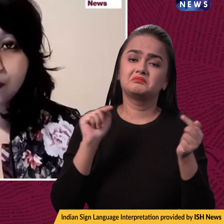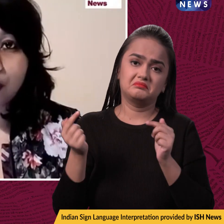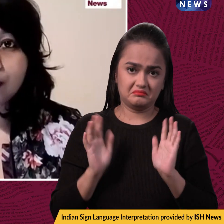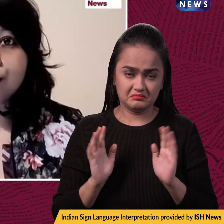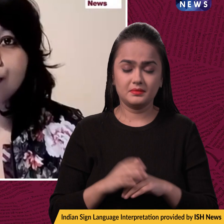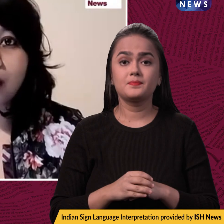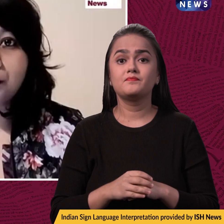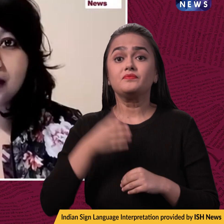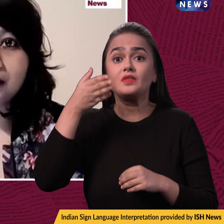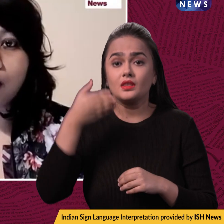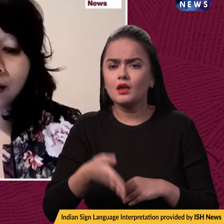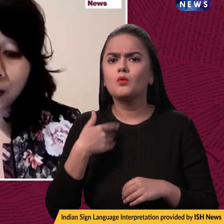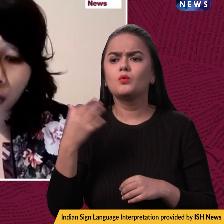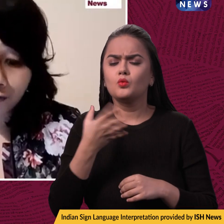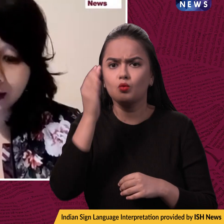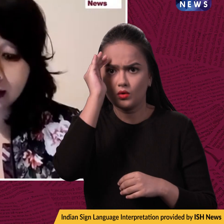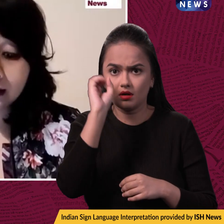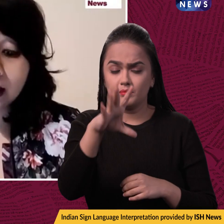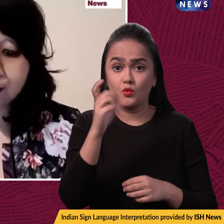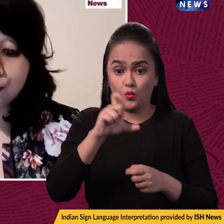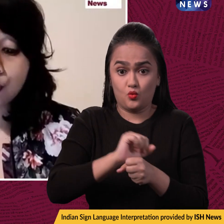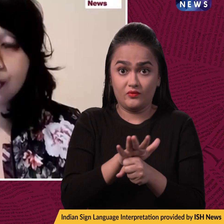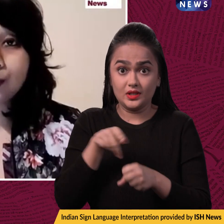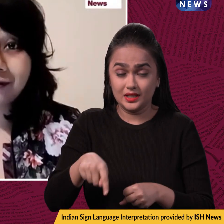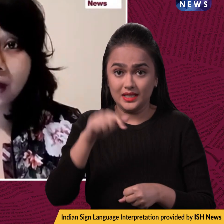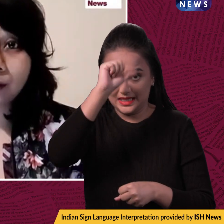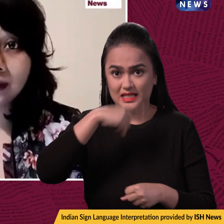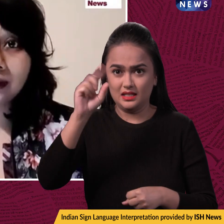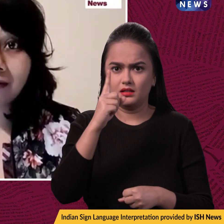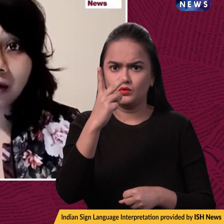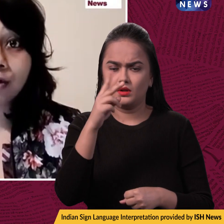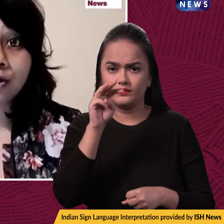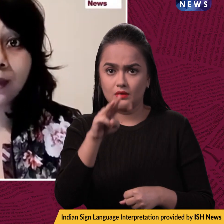Now, moving on to updates on COVID. India has reported